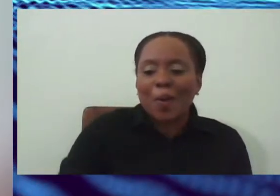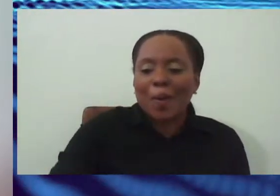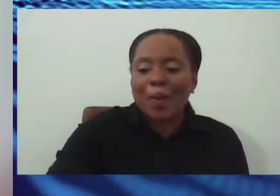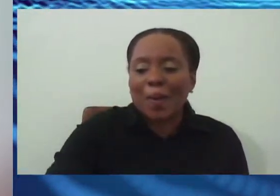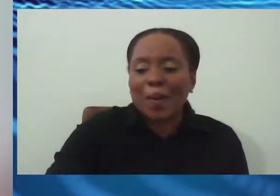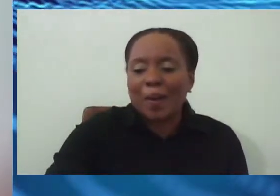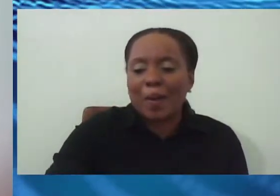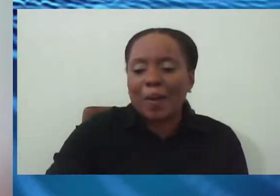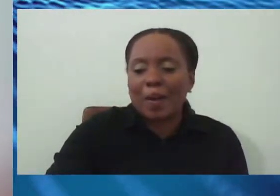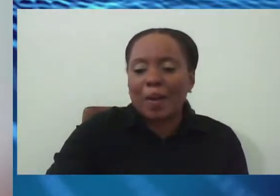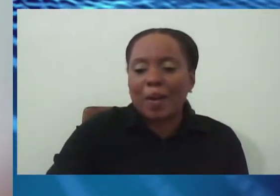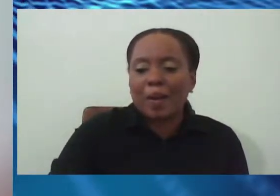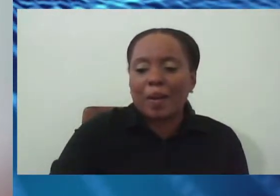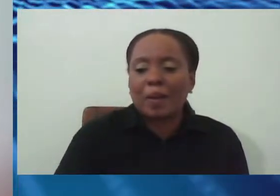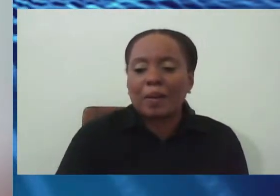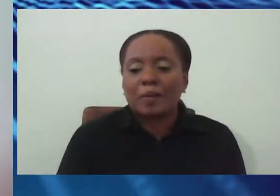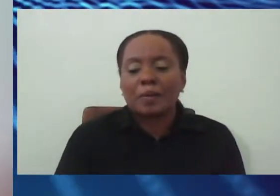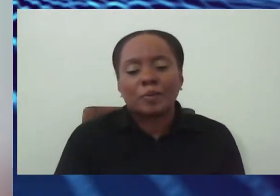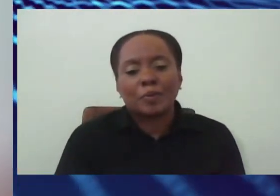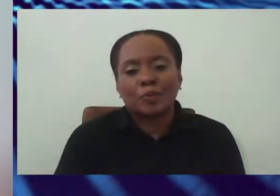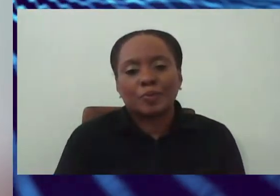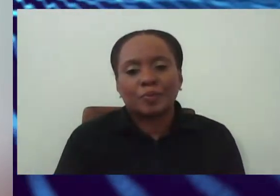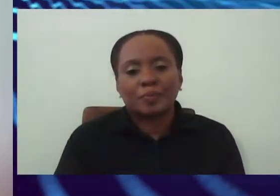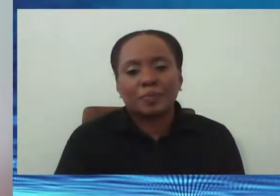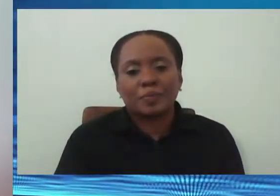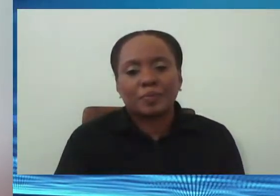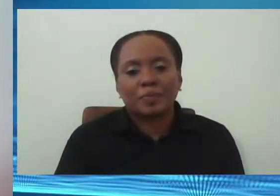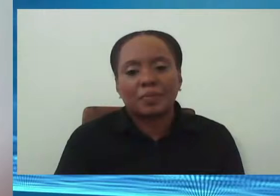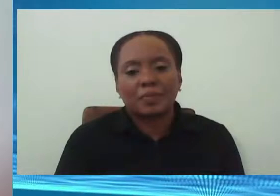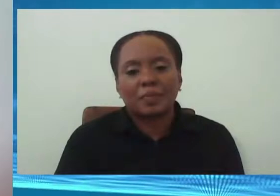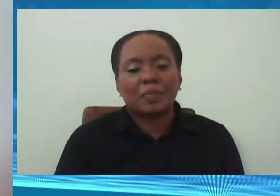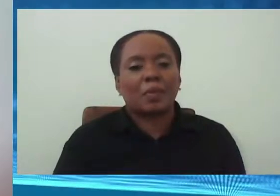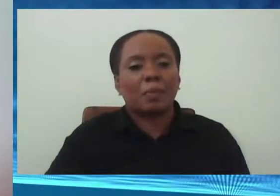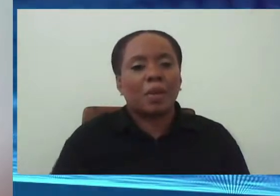actually seroconvert. I'm actually infected,